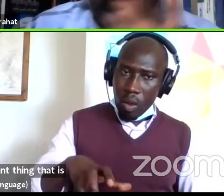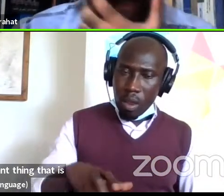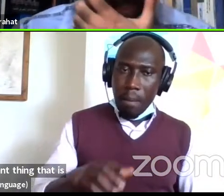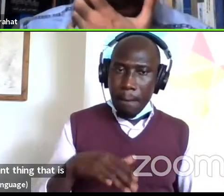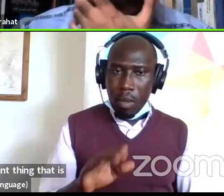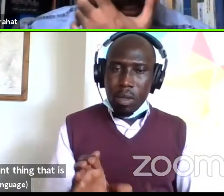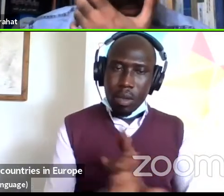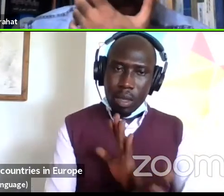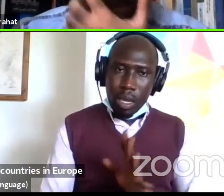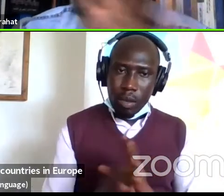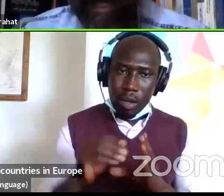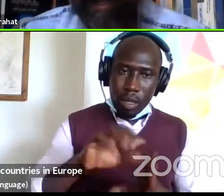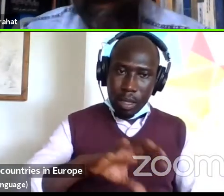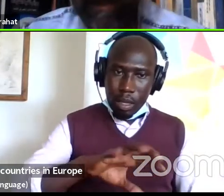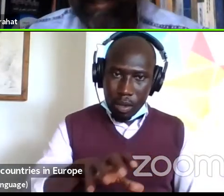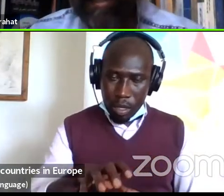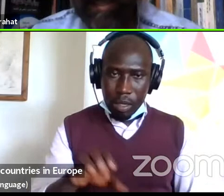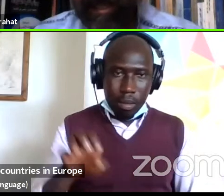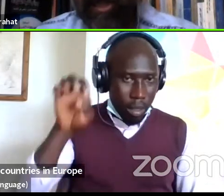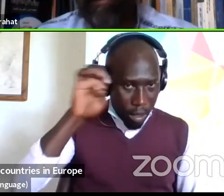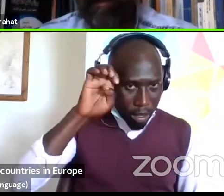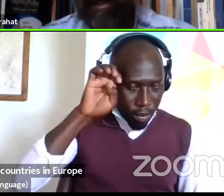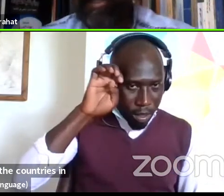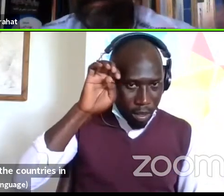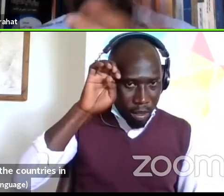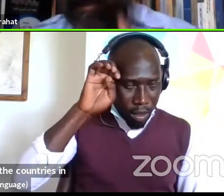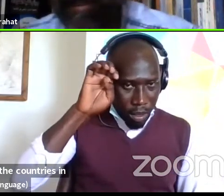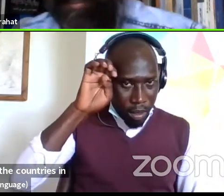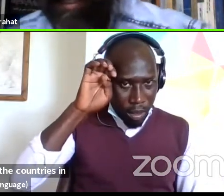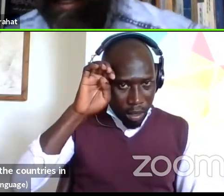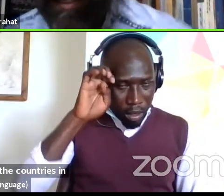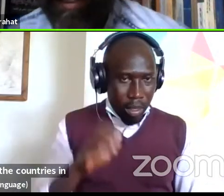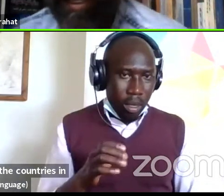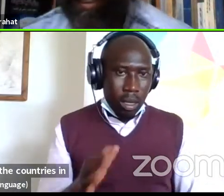countries in the region, Egypt, if you speak about Egypt